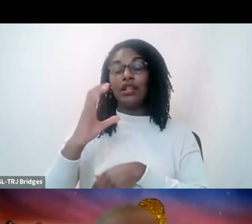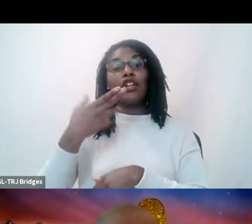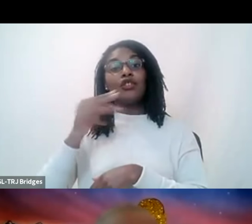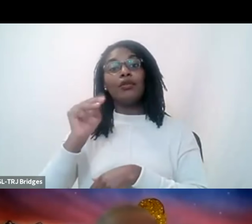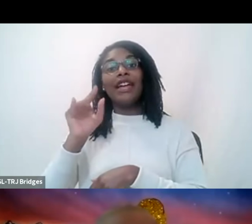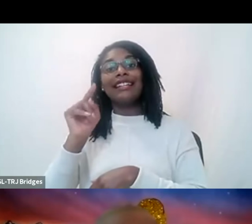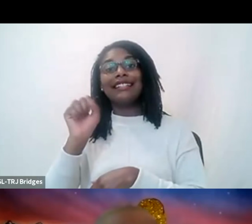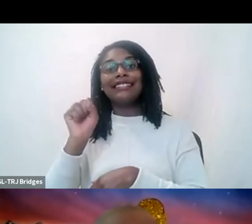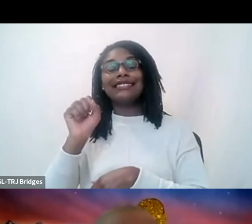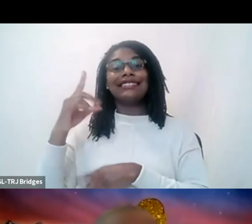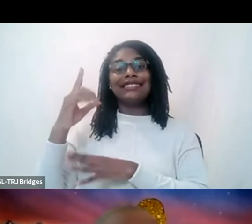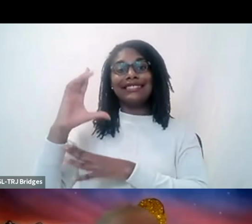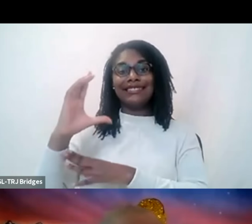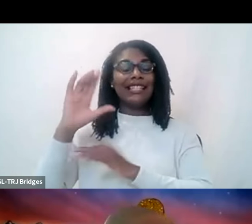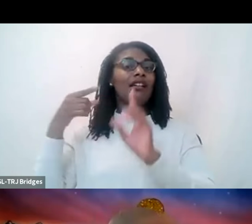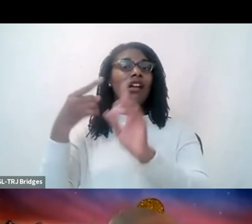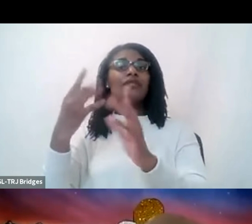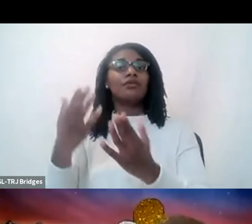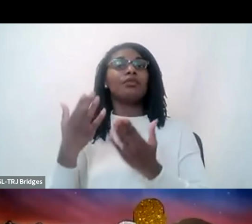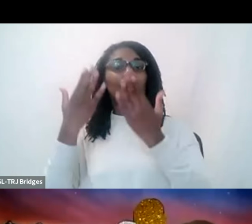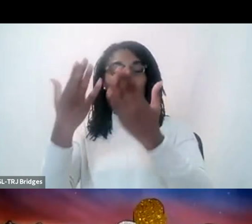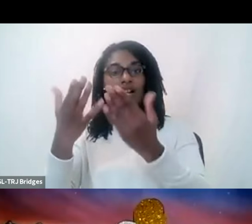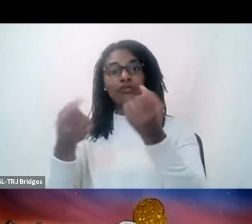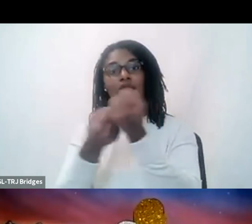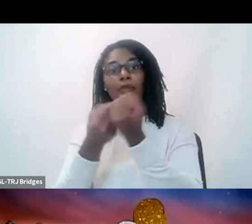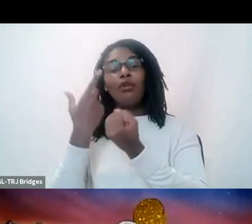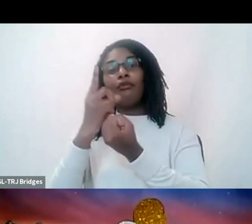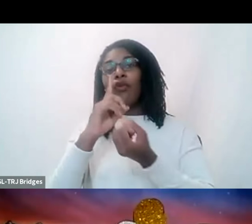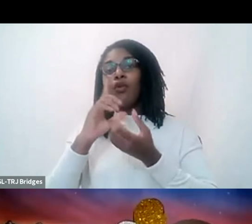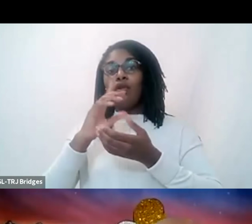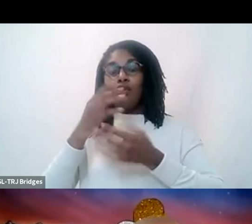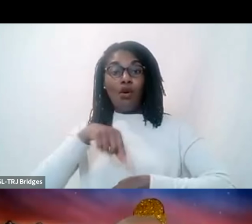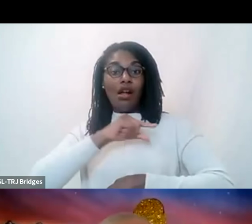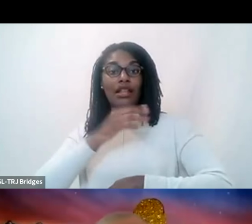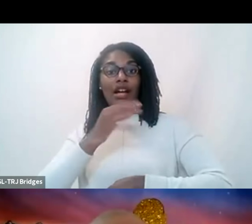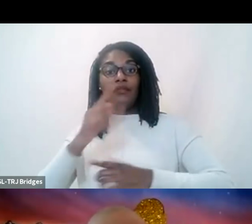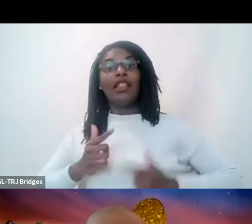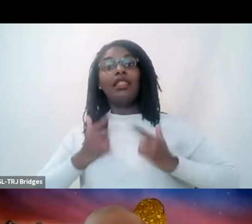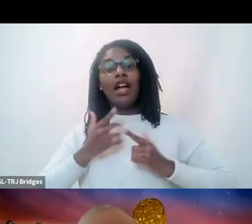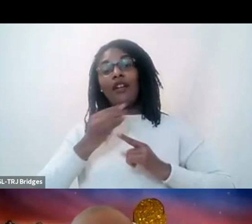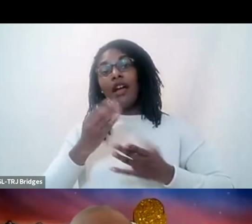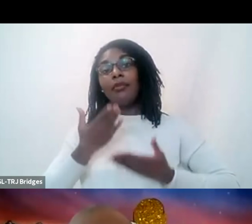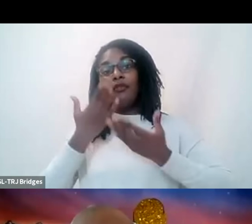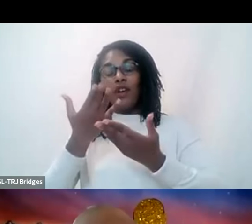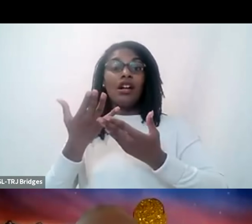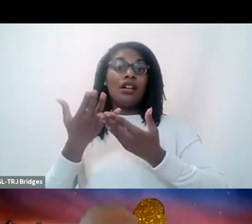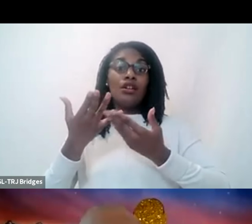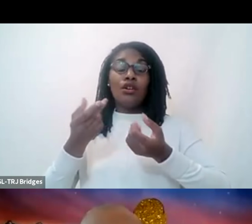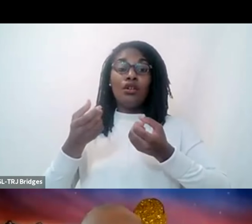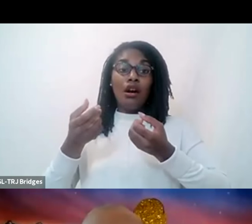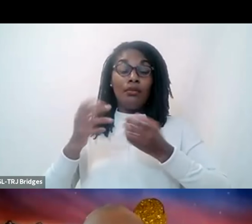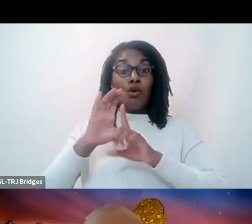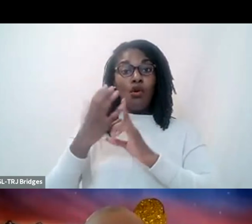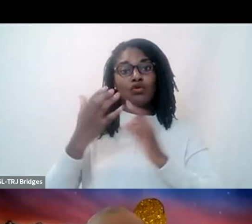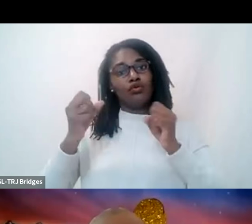DC aims to enrich the quality of life, foster intellectual stimulation, and promote cross-cultural understanding and appreciation